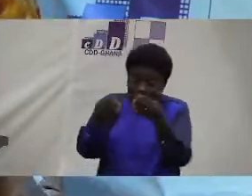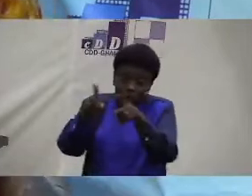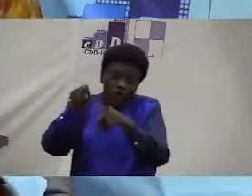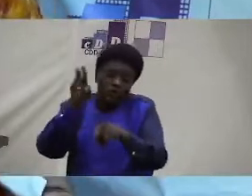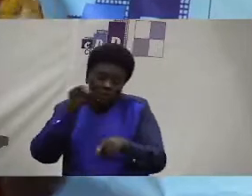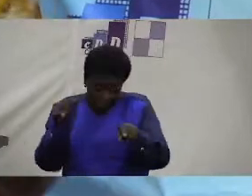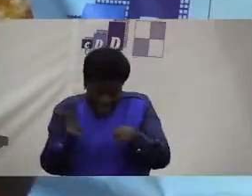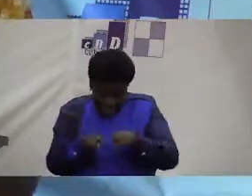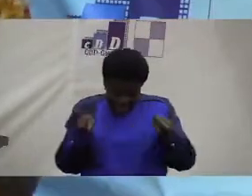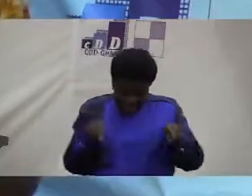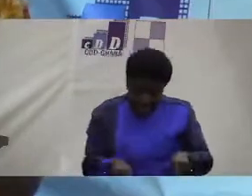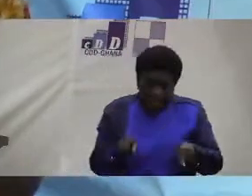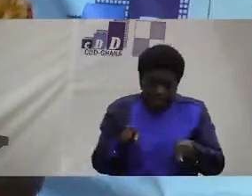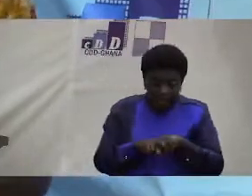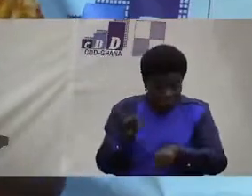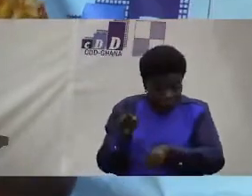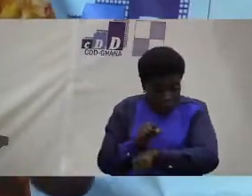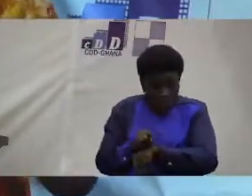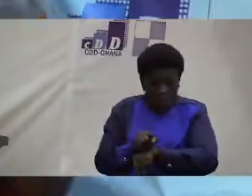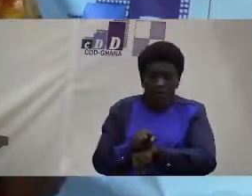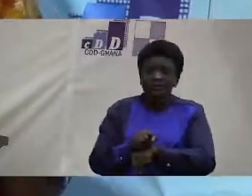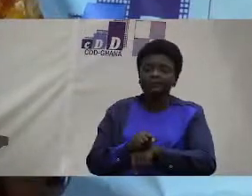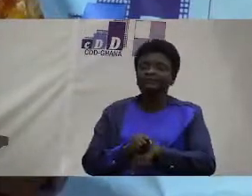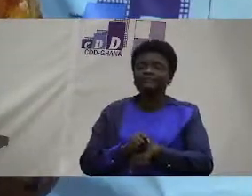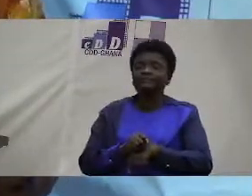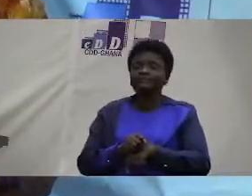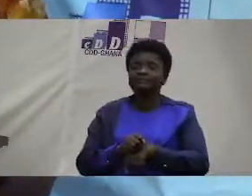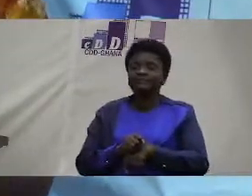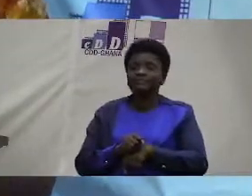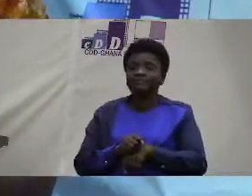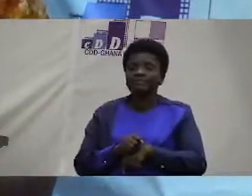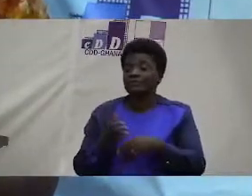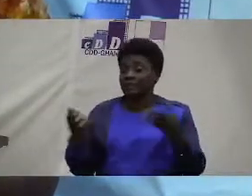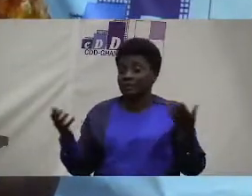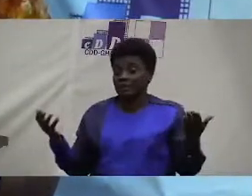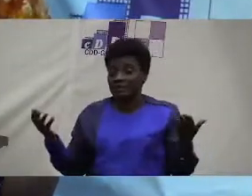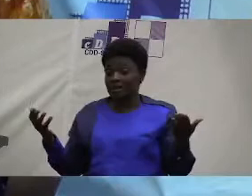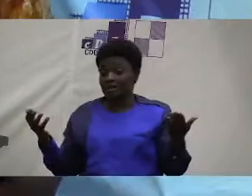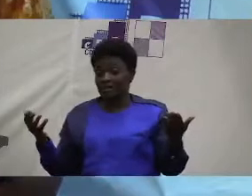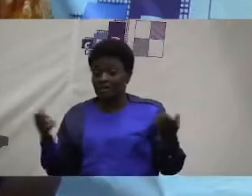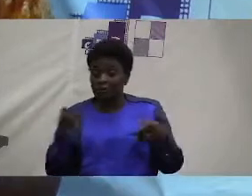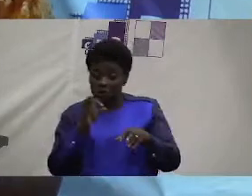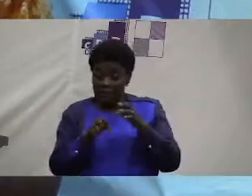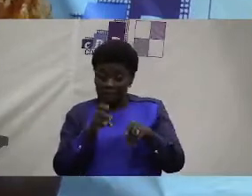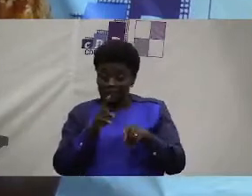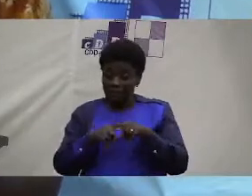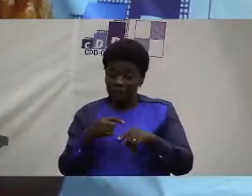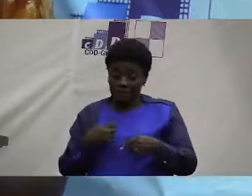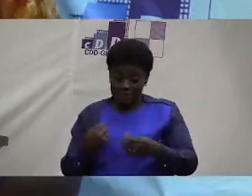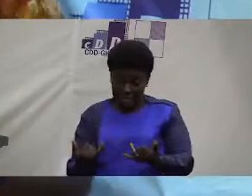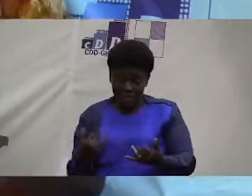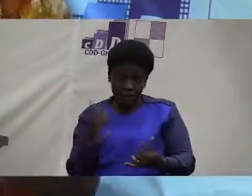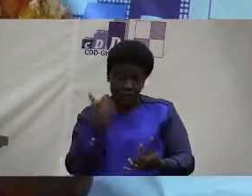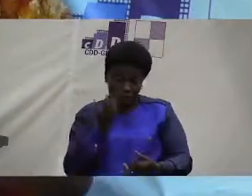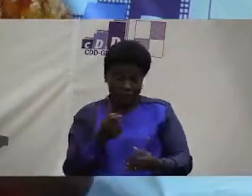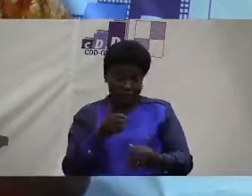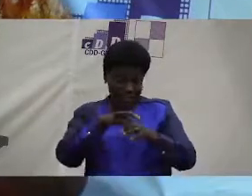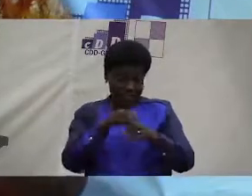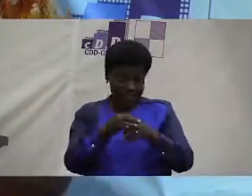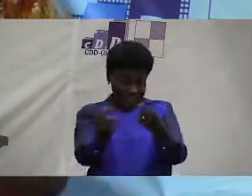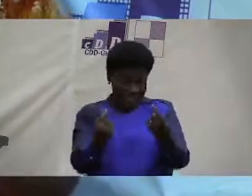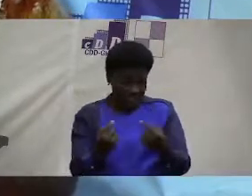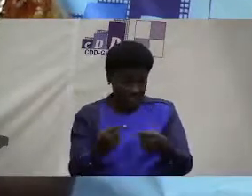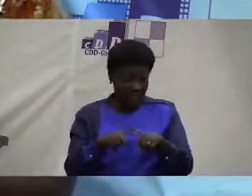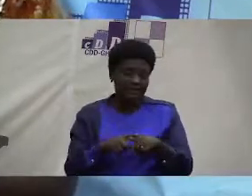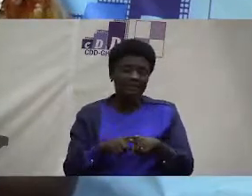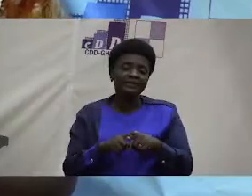government against the people? Are we even having the parleys with them? So in our forthcoming elections, we are doing a compact